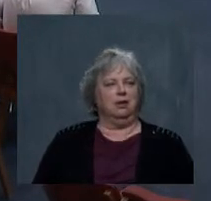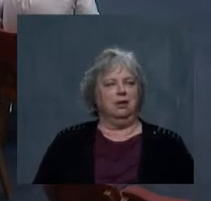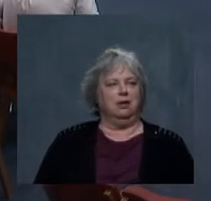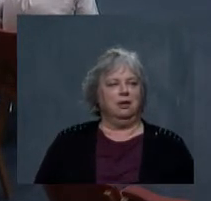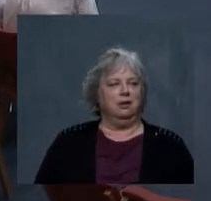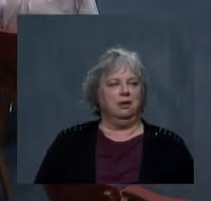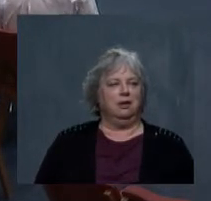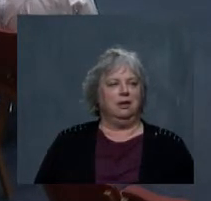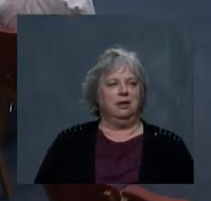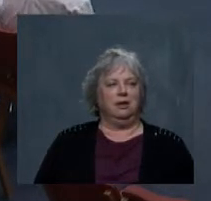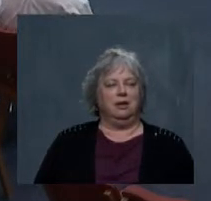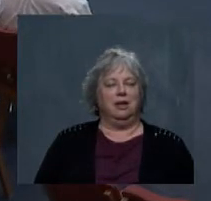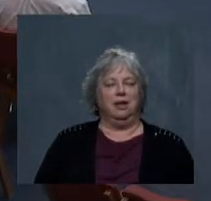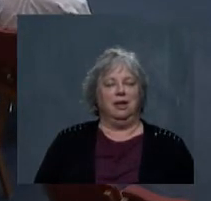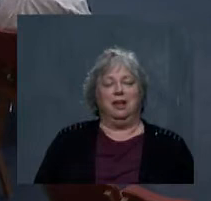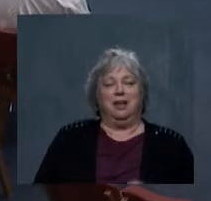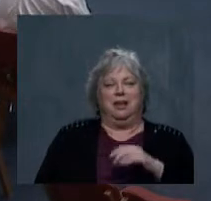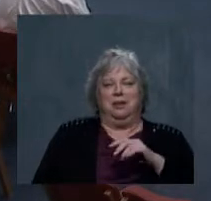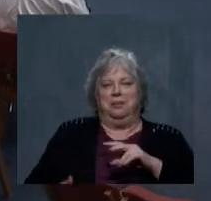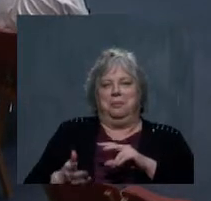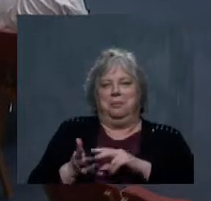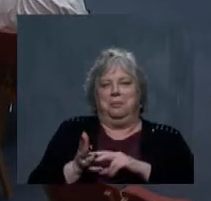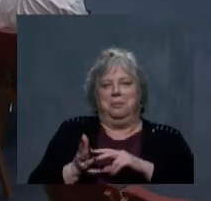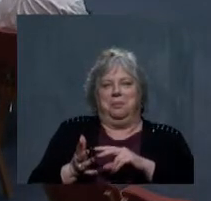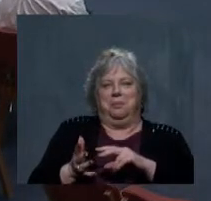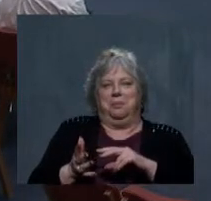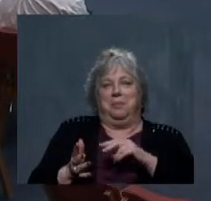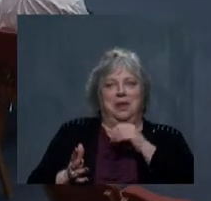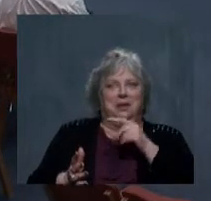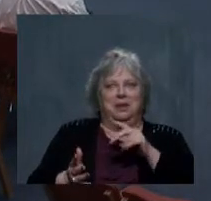It doesn't obligate you to speak, but it certainly gives you an opportunity.